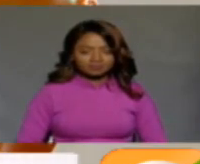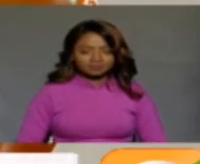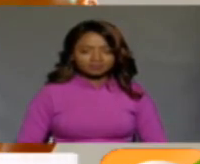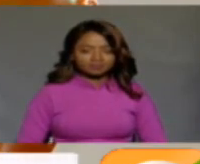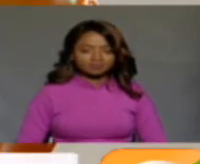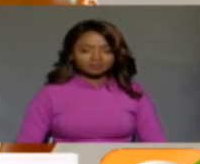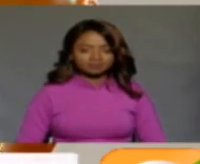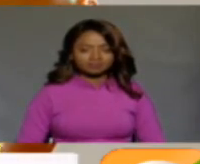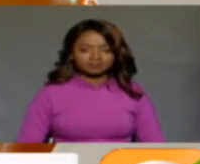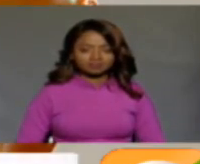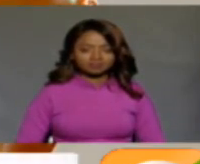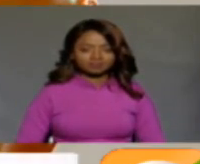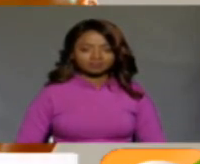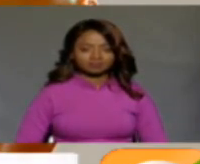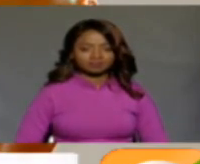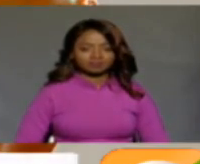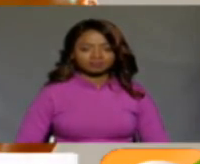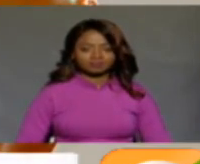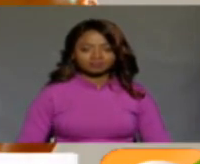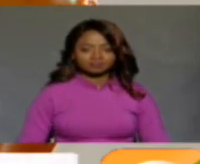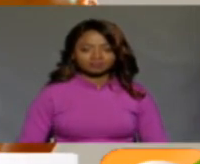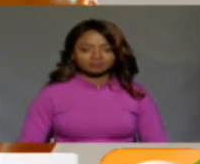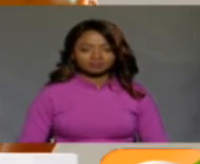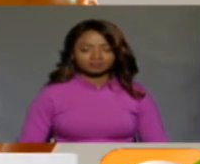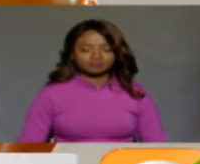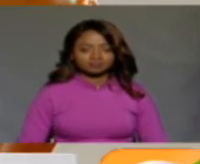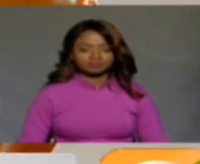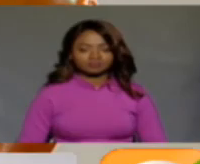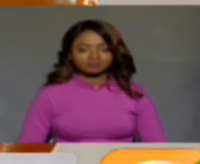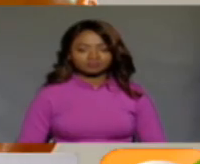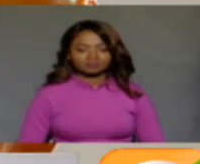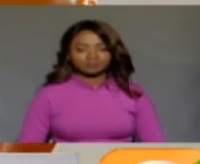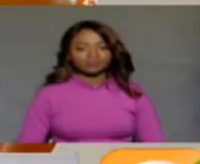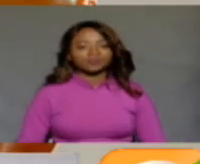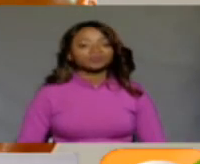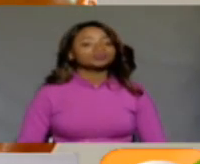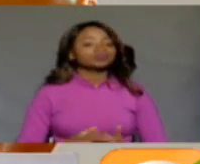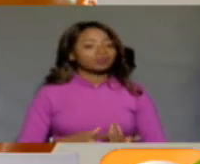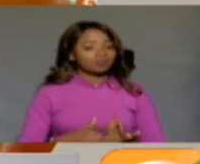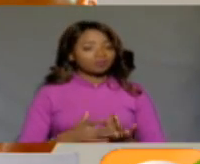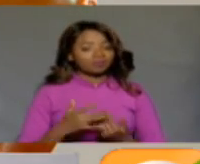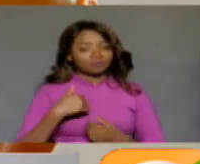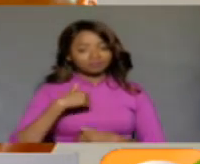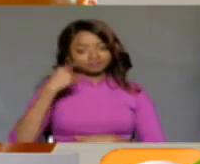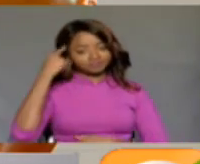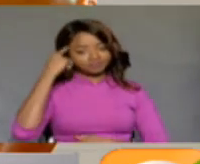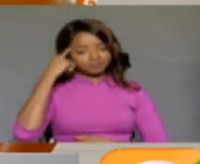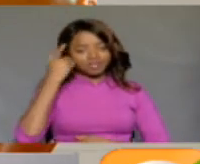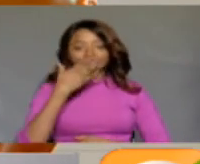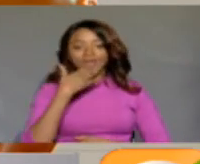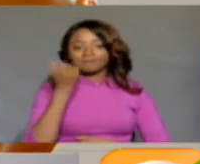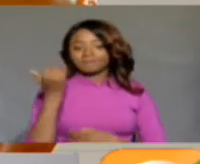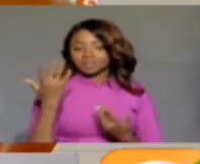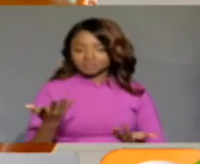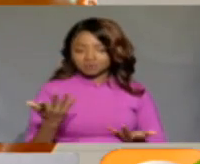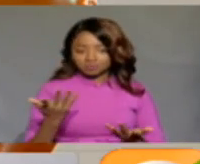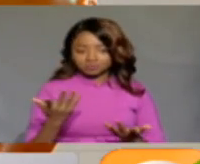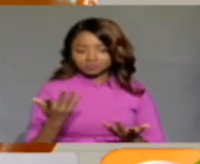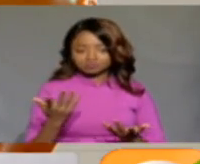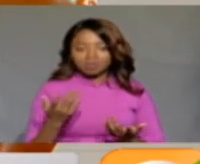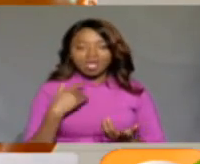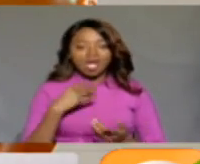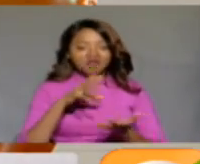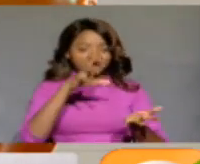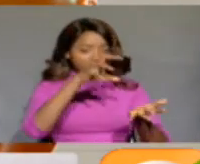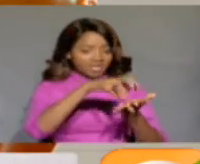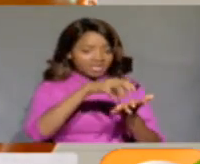things like those. Yeah. But we were able to do it, and we finished. So me, I think they should be, we should develop, especially on matters